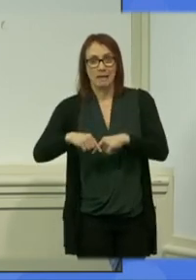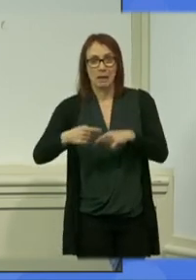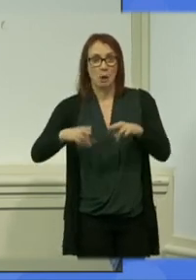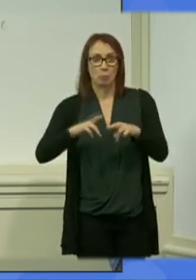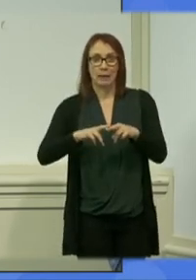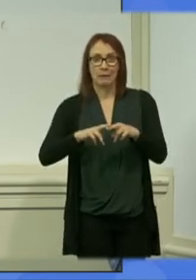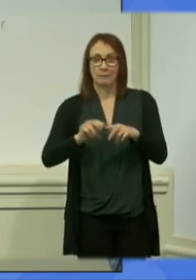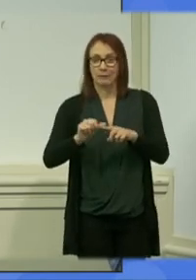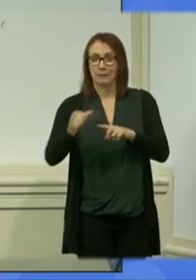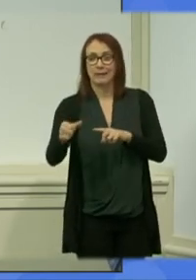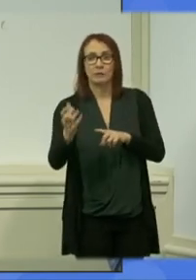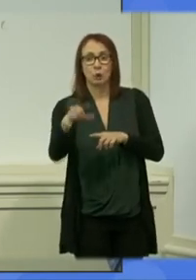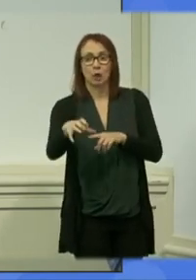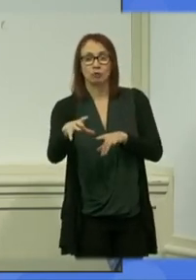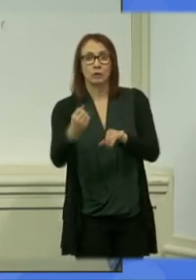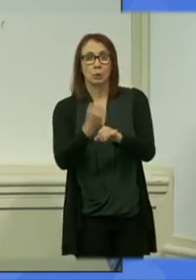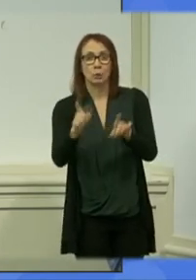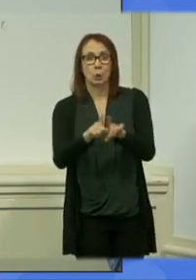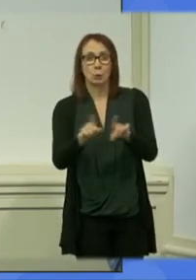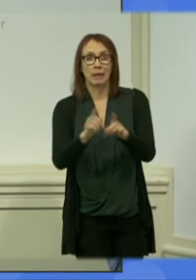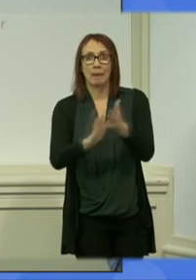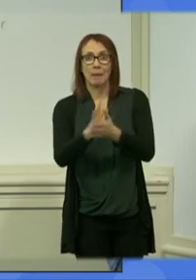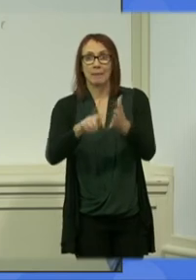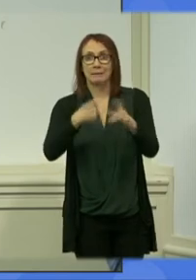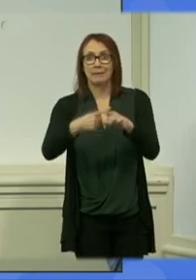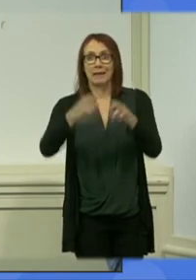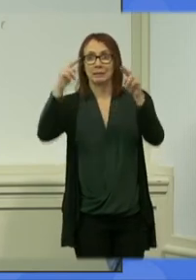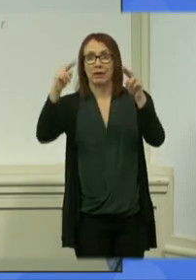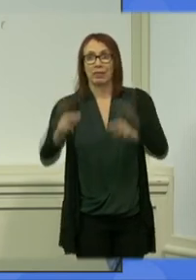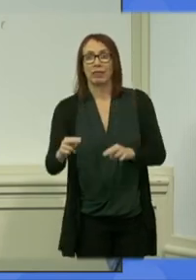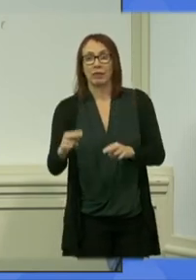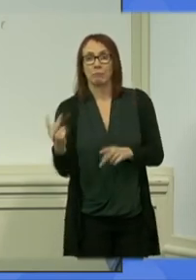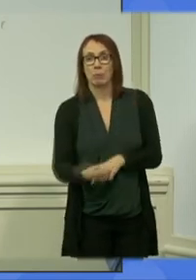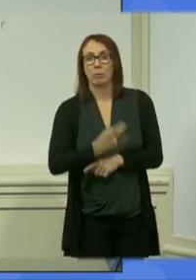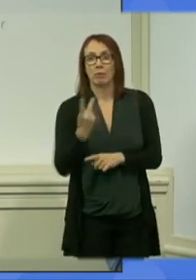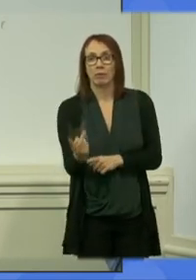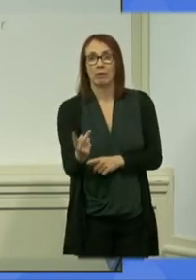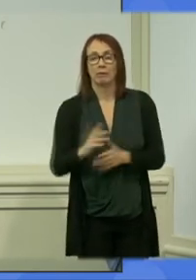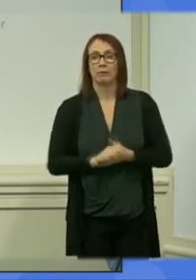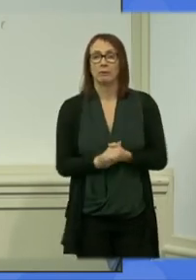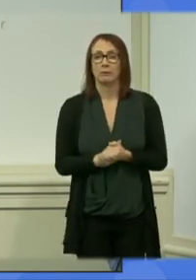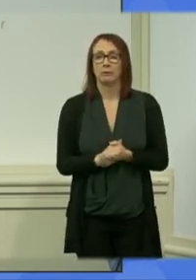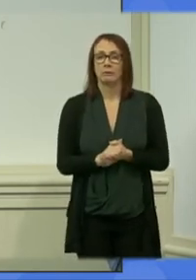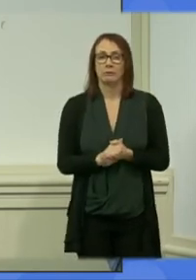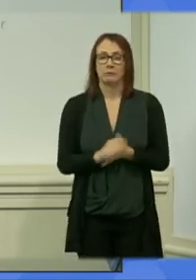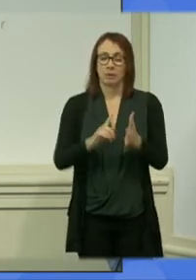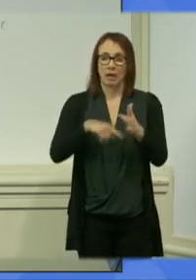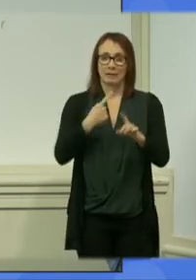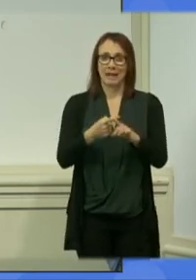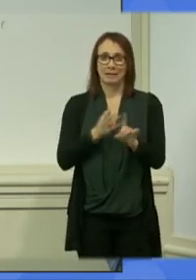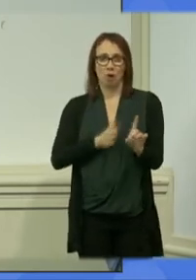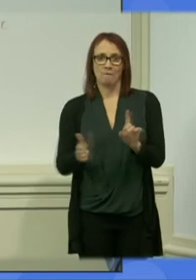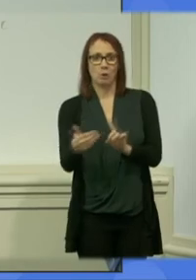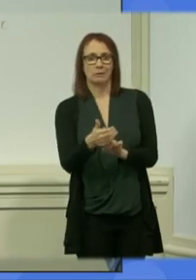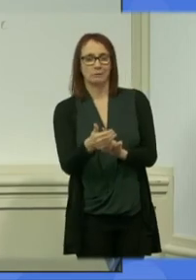you've also lost some of the income. Tax competition is the flip side of tax avoidance. It's not always as clever as it looks. And of course, the more